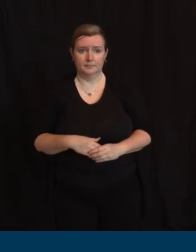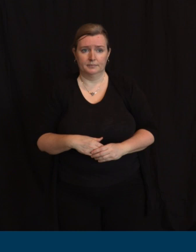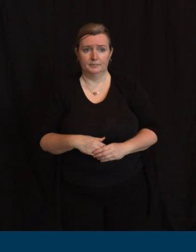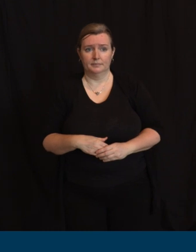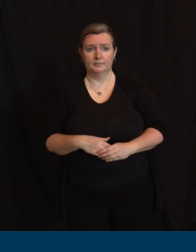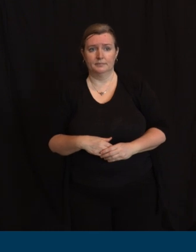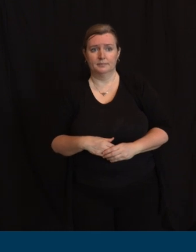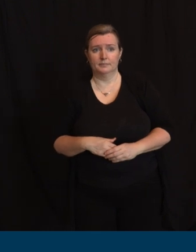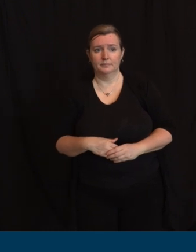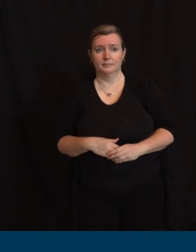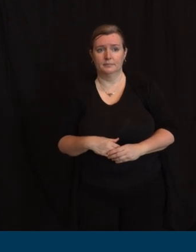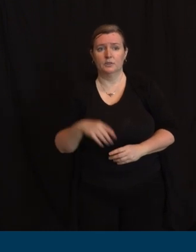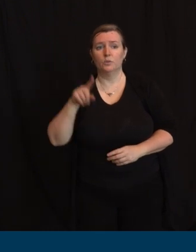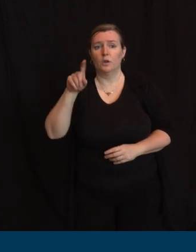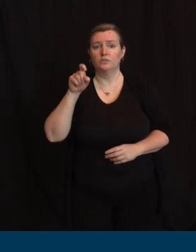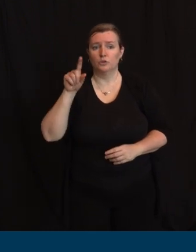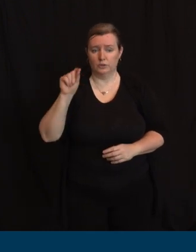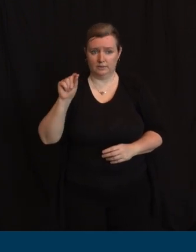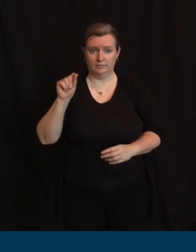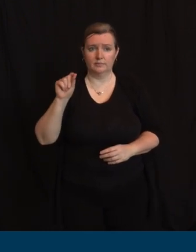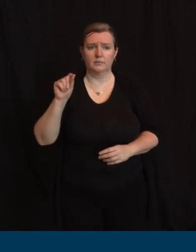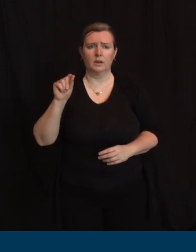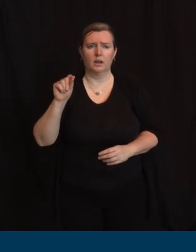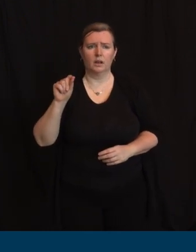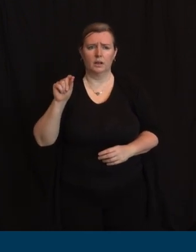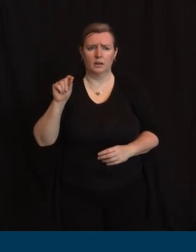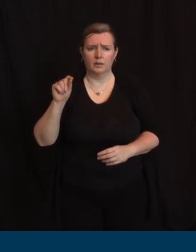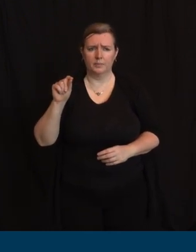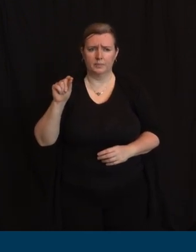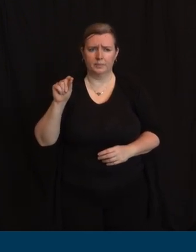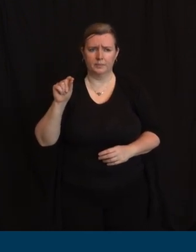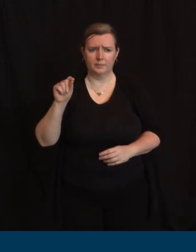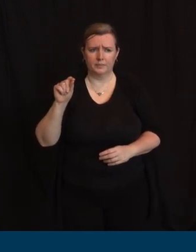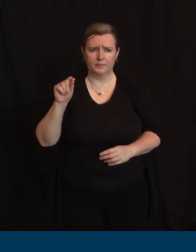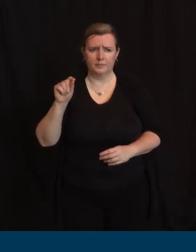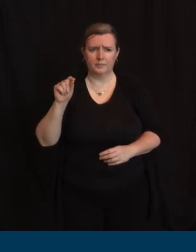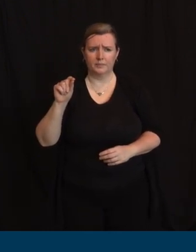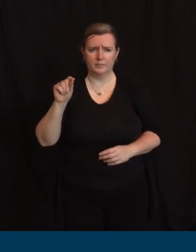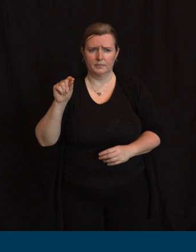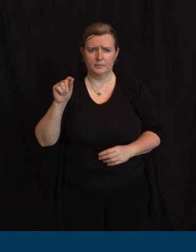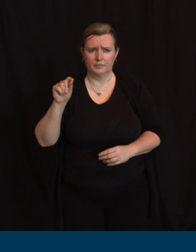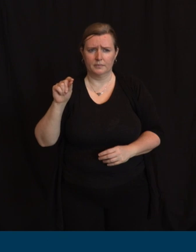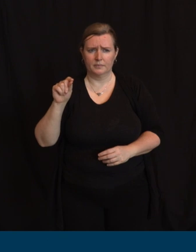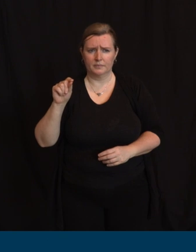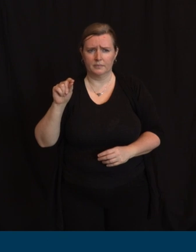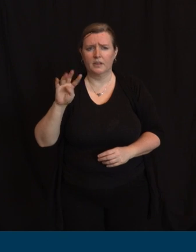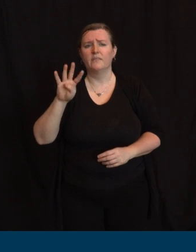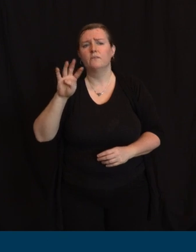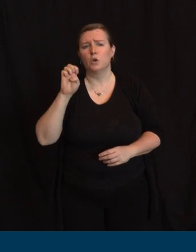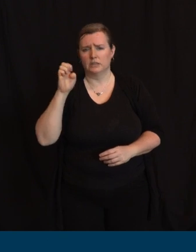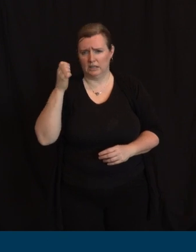Andover 1 and 419 in Andover 2.